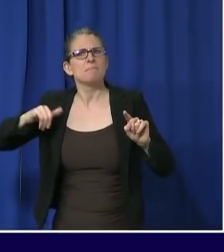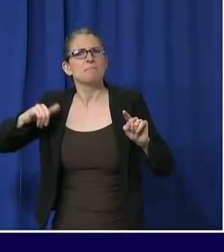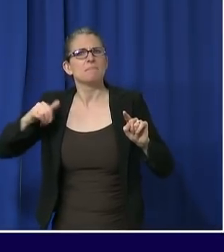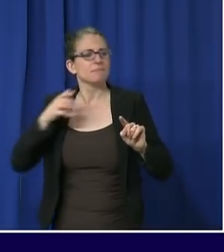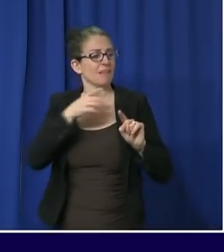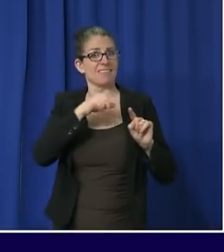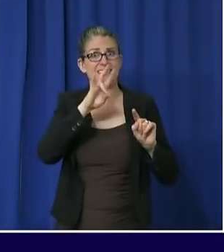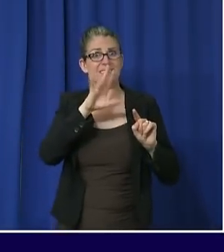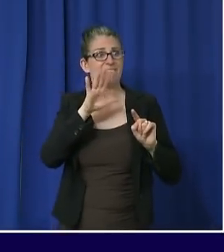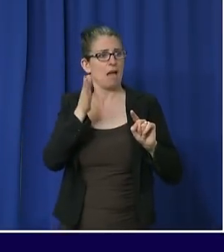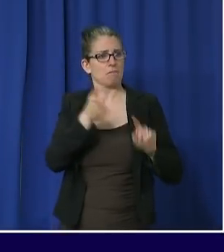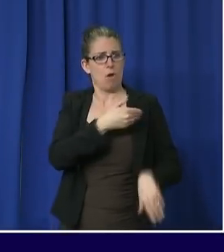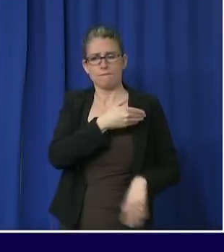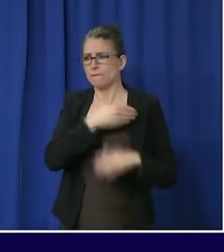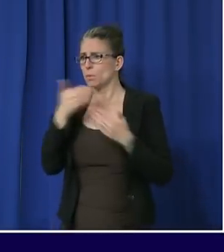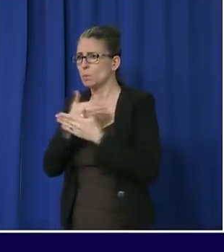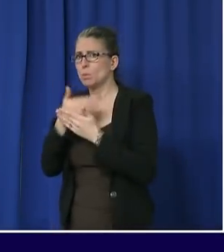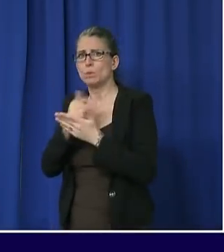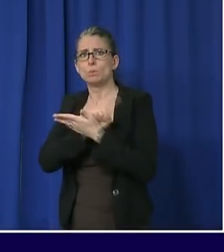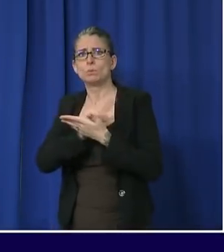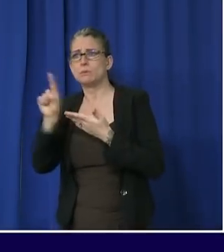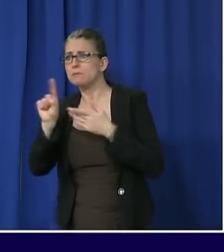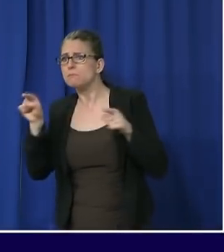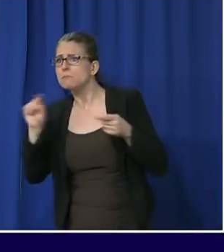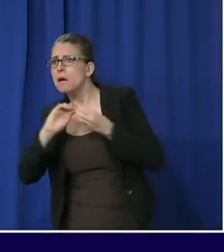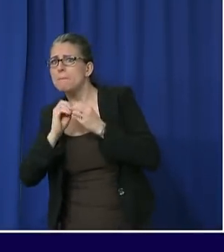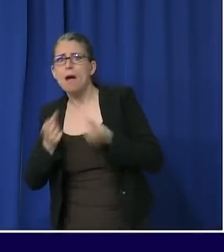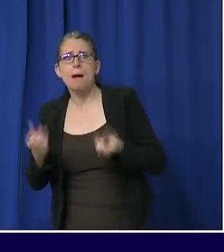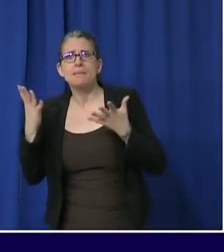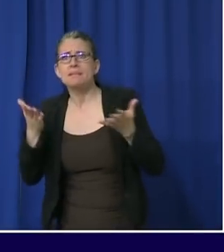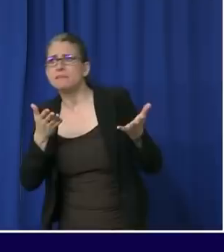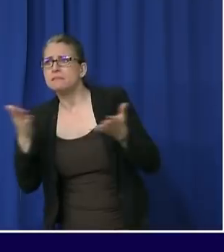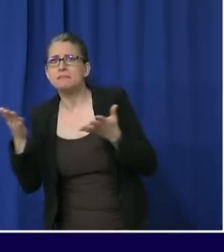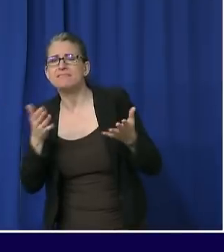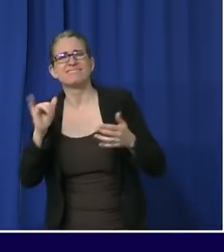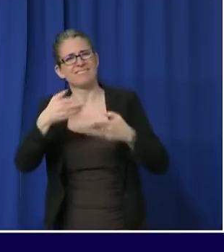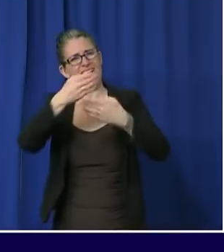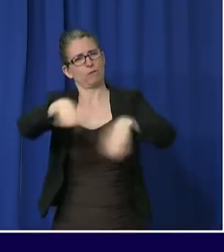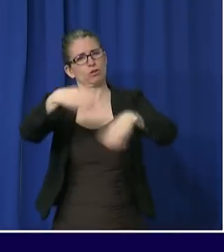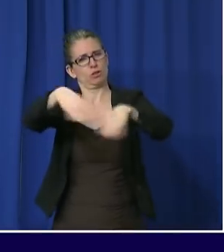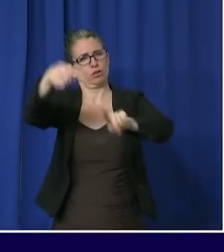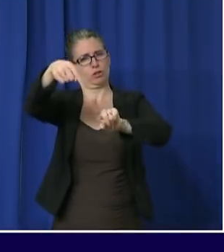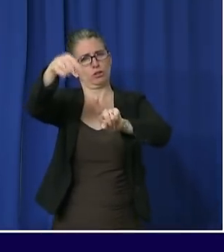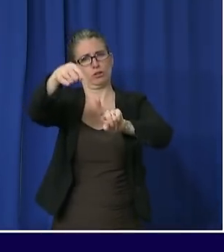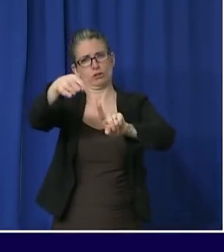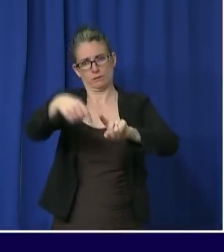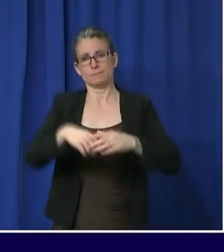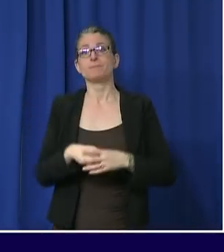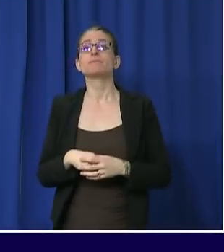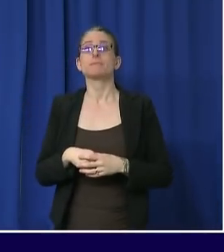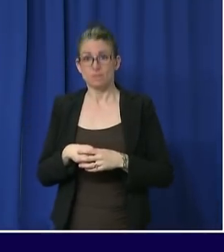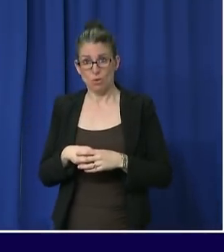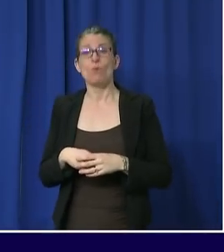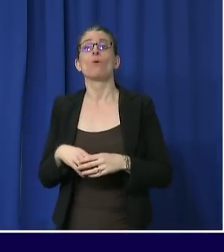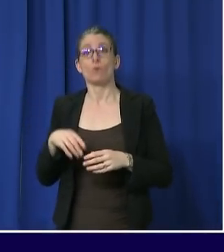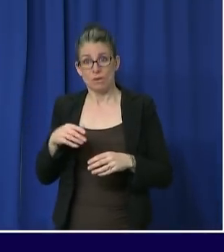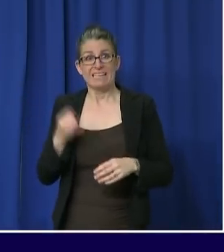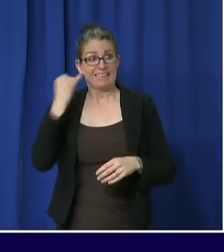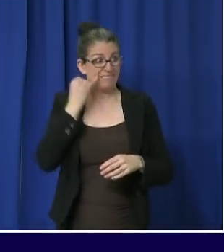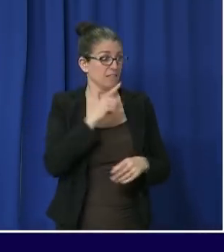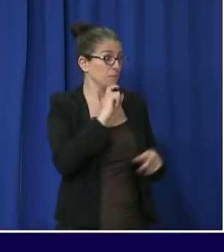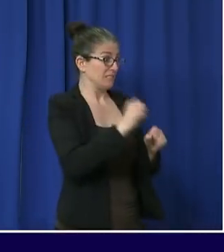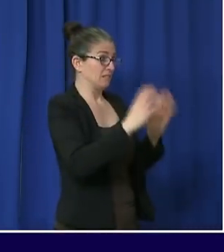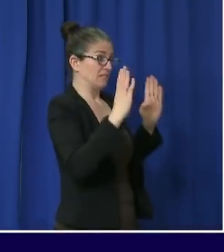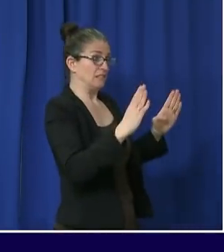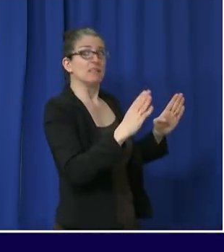a surge. All of that is really just a way to make sure that we're holding ourselves to what we believe is